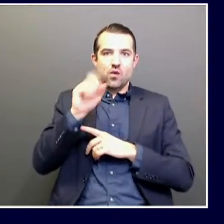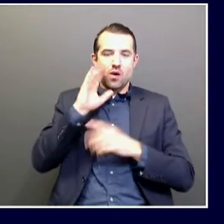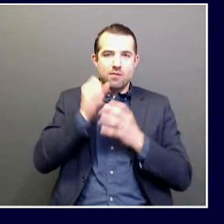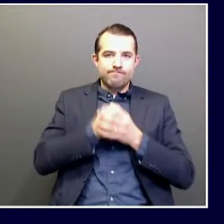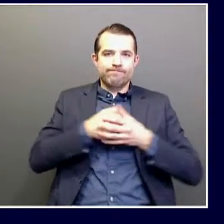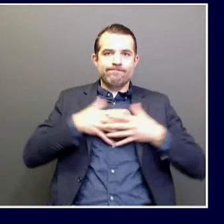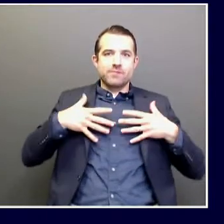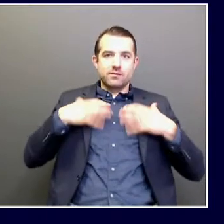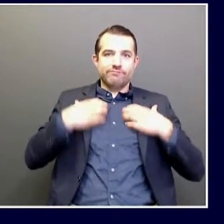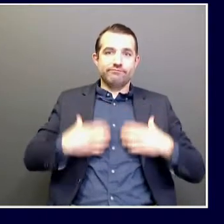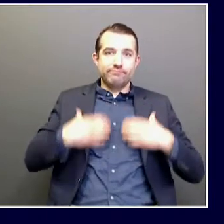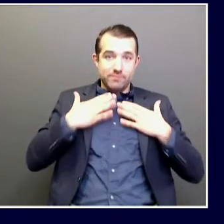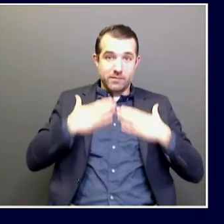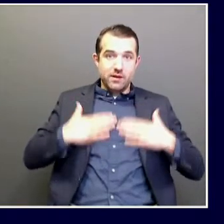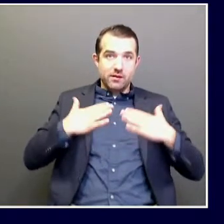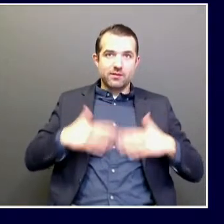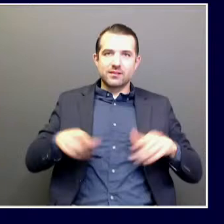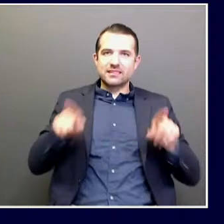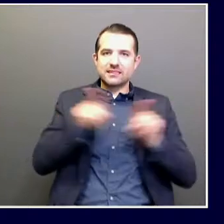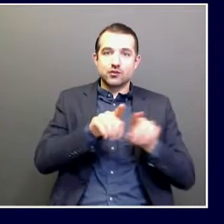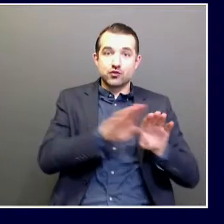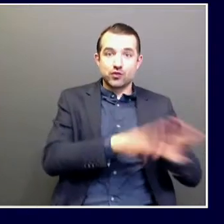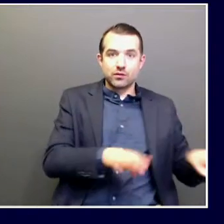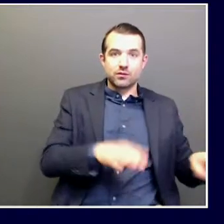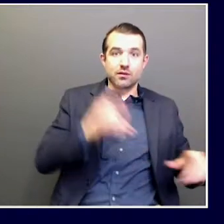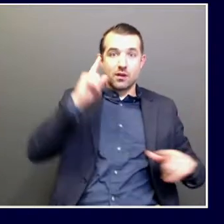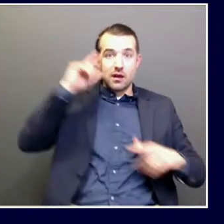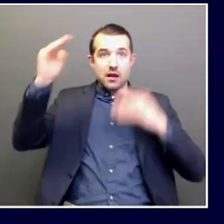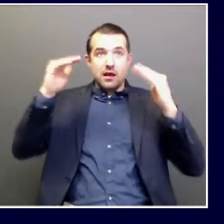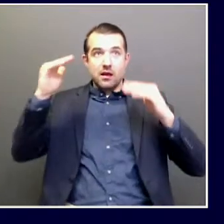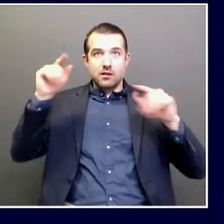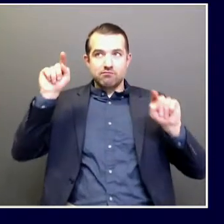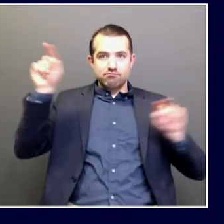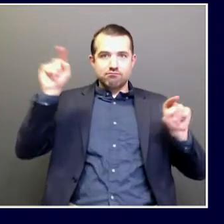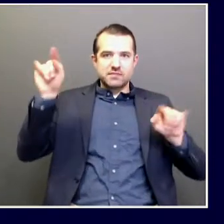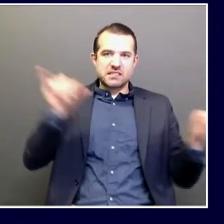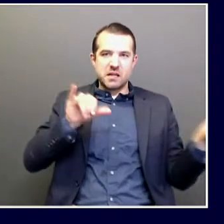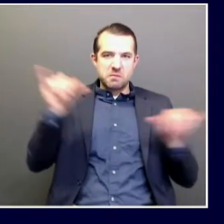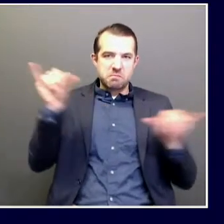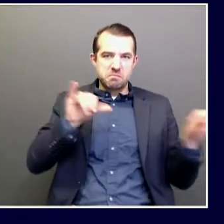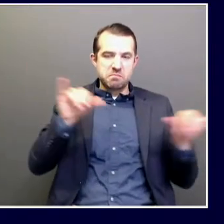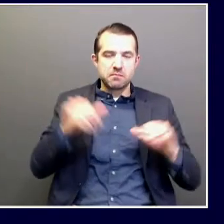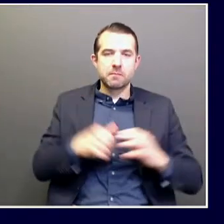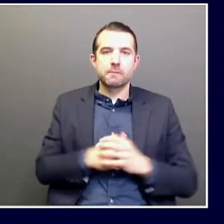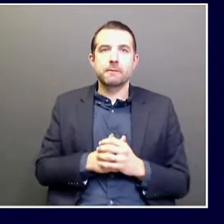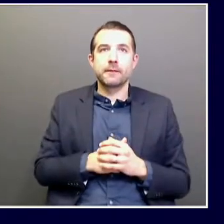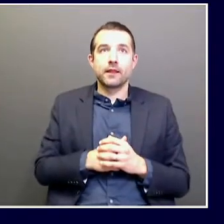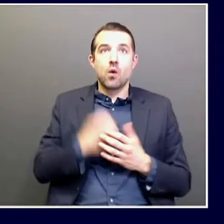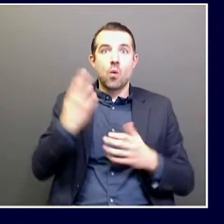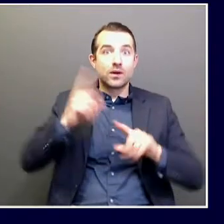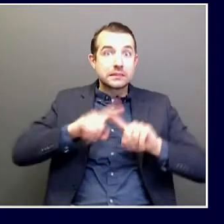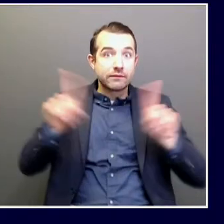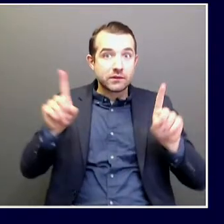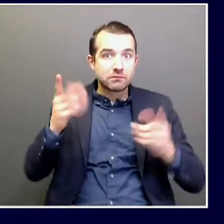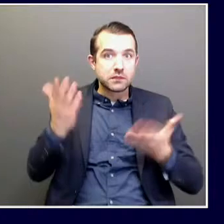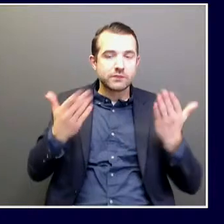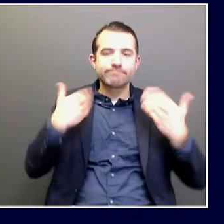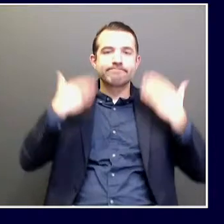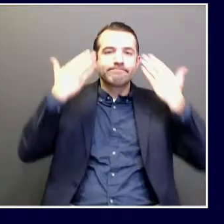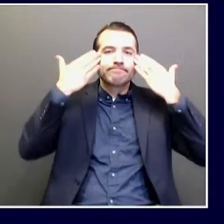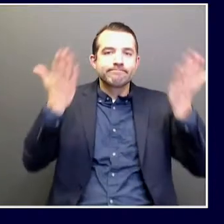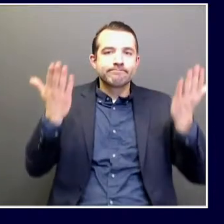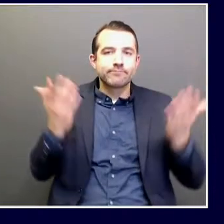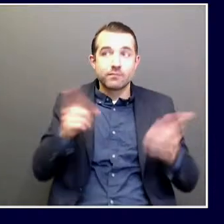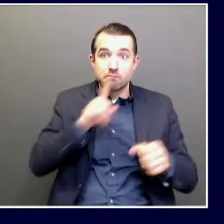mean for students being out from school. Right now, we're not changing the definition of fully vaccinated as it relates to